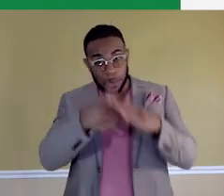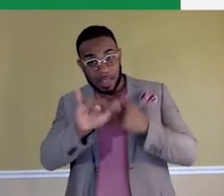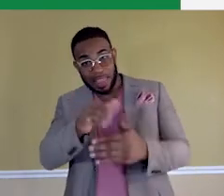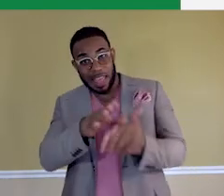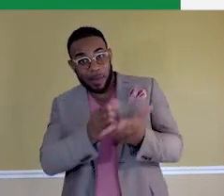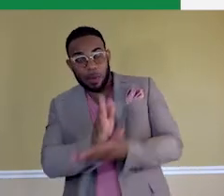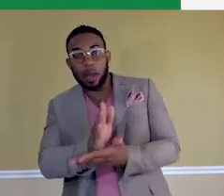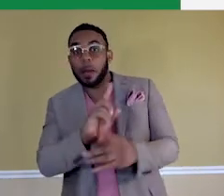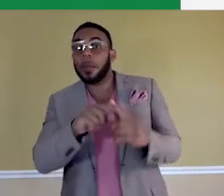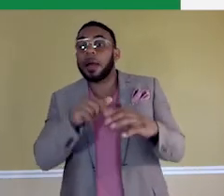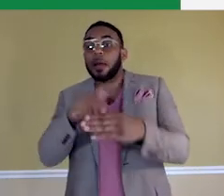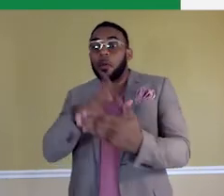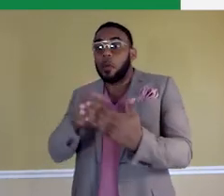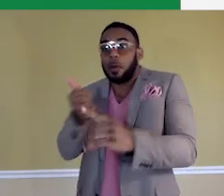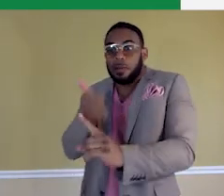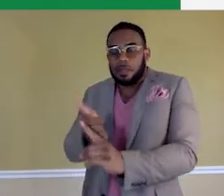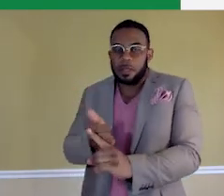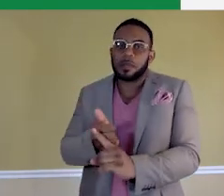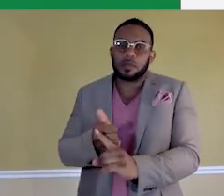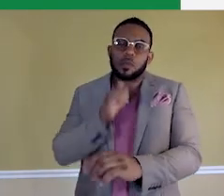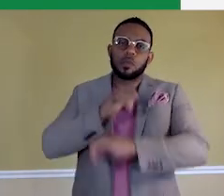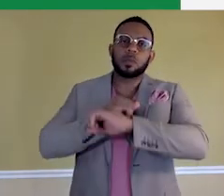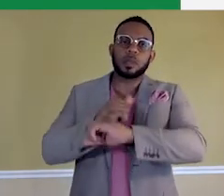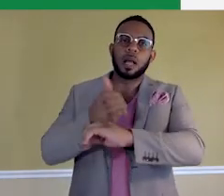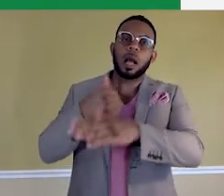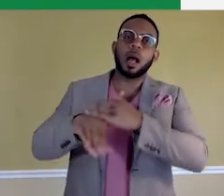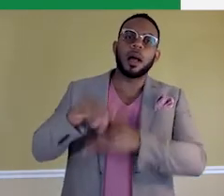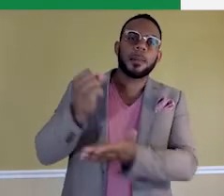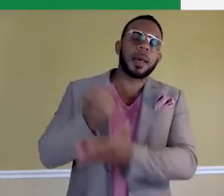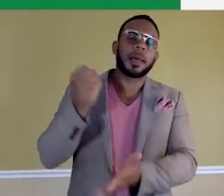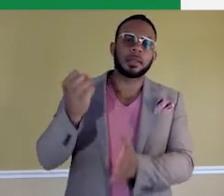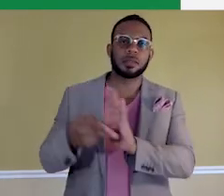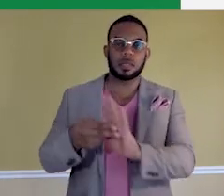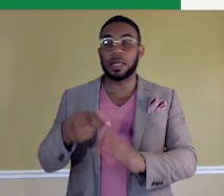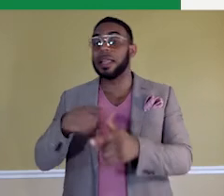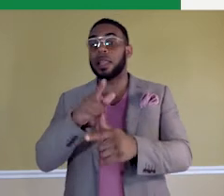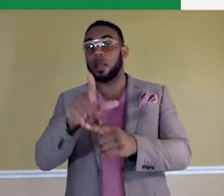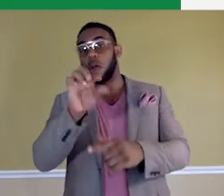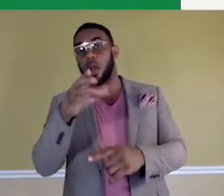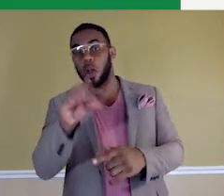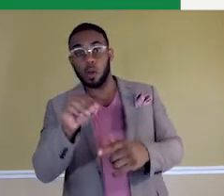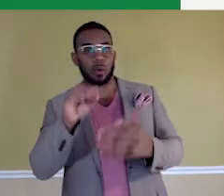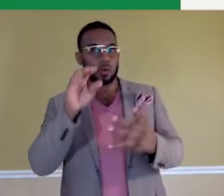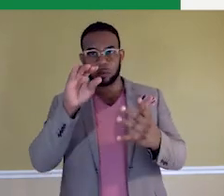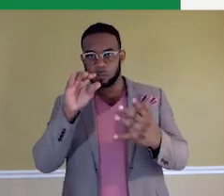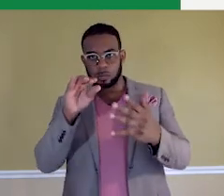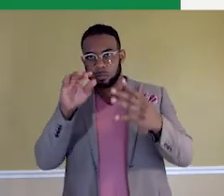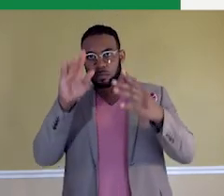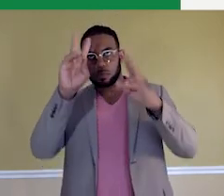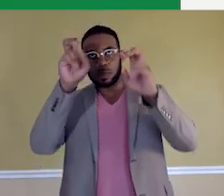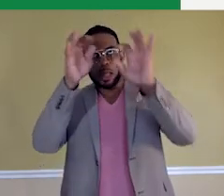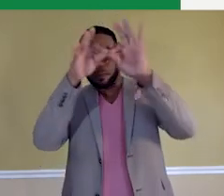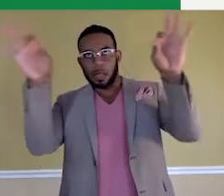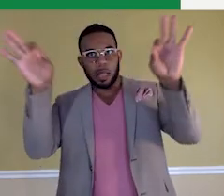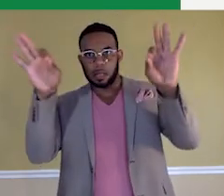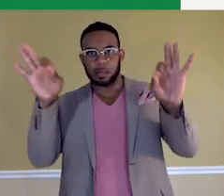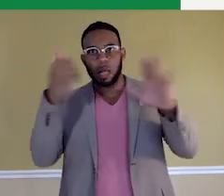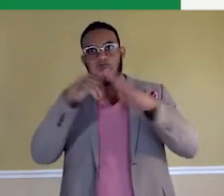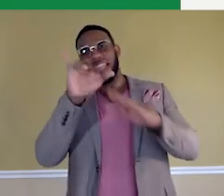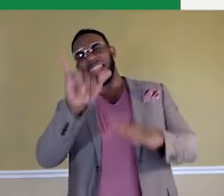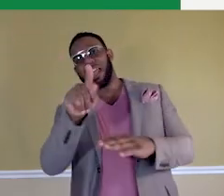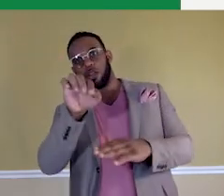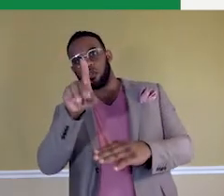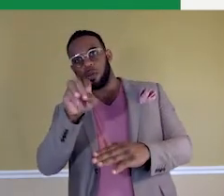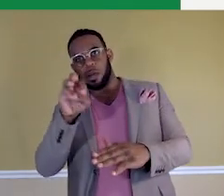copyright. But the program itself is going to be protected under patent. Then your logo, your tagline, your slogan is going to be under